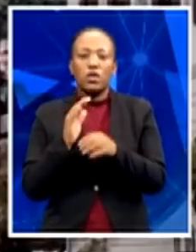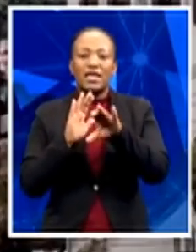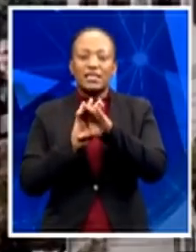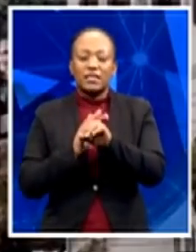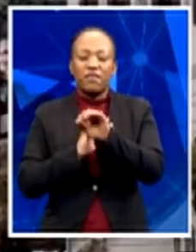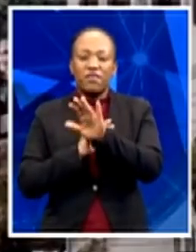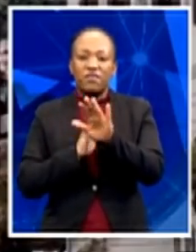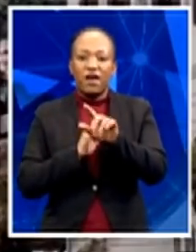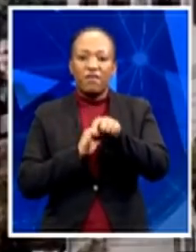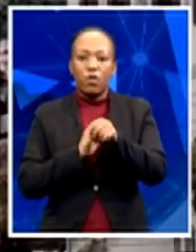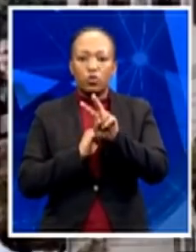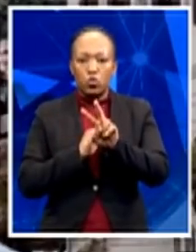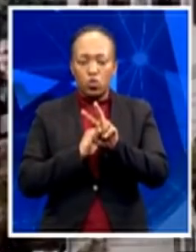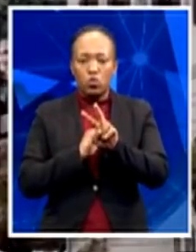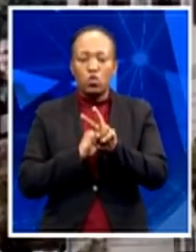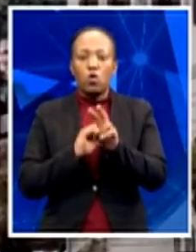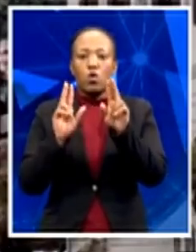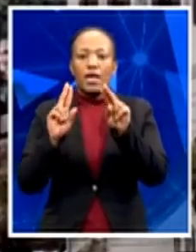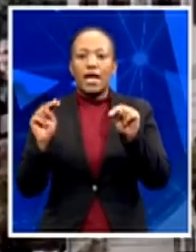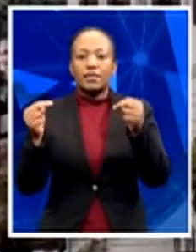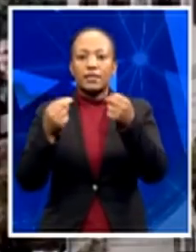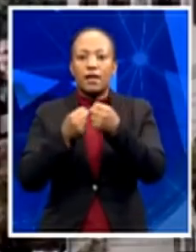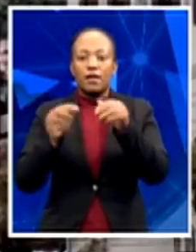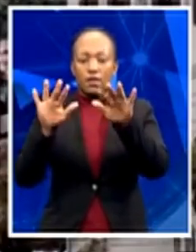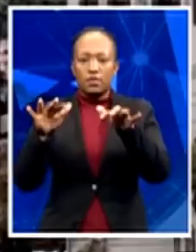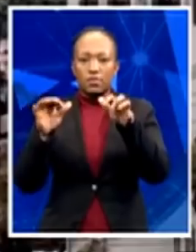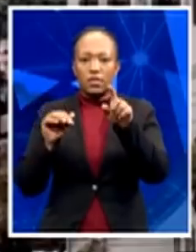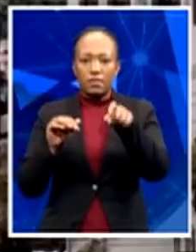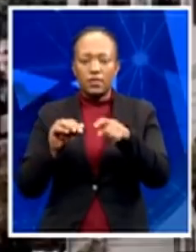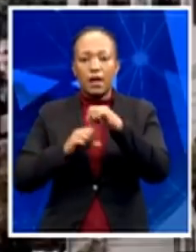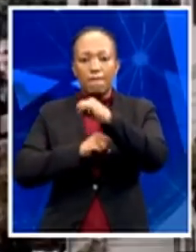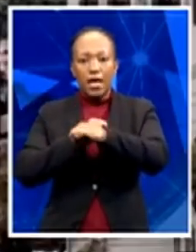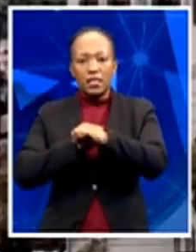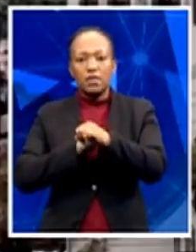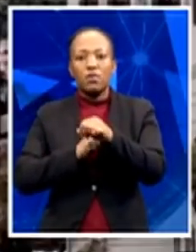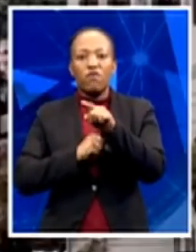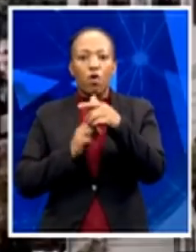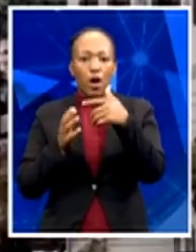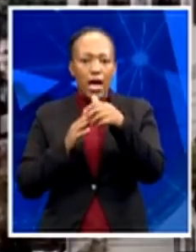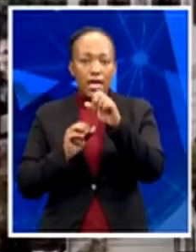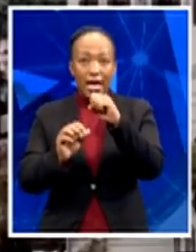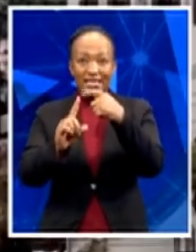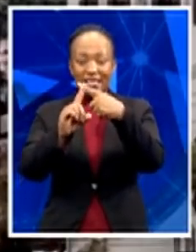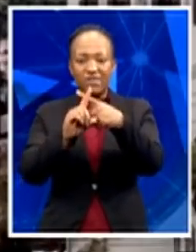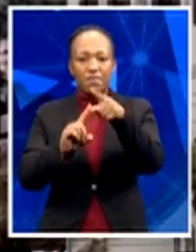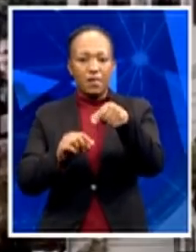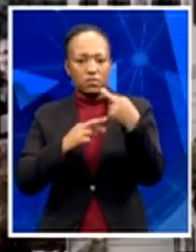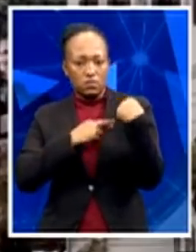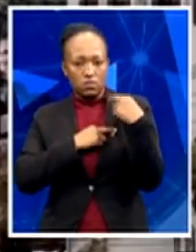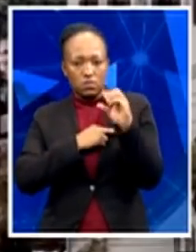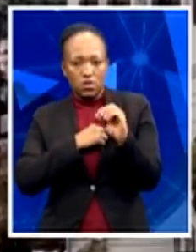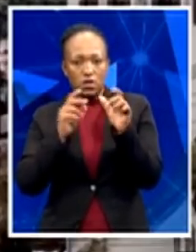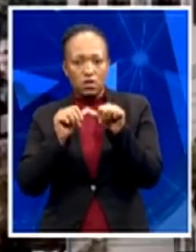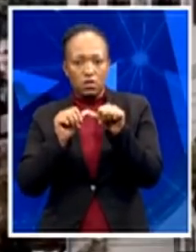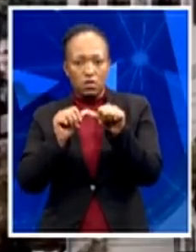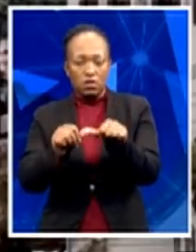Assembly must provide a mechanism to hold to account executive organs of state and maintain oversight over the national executive authority